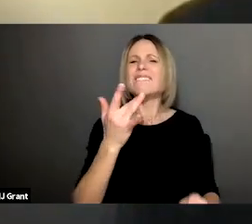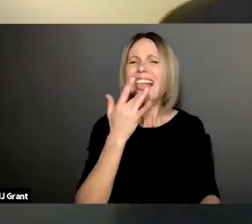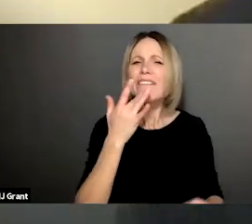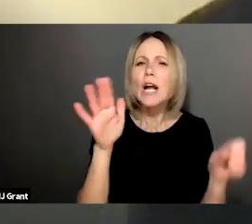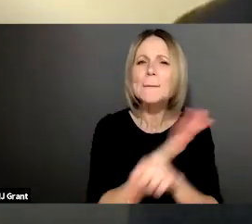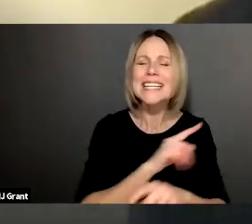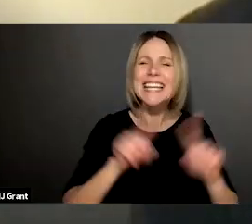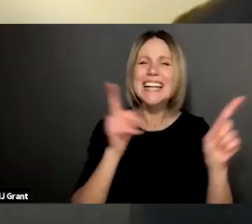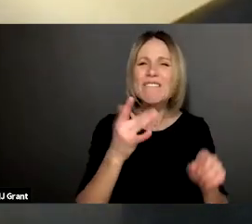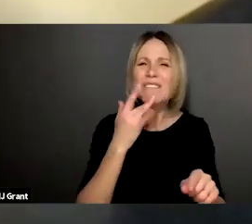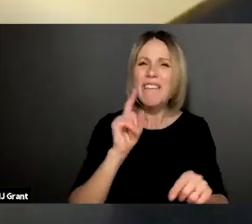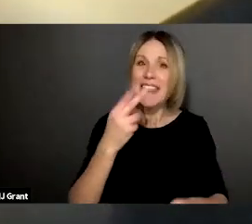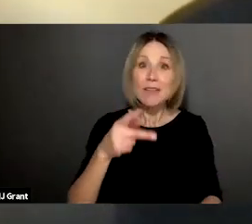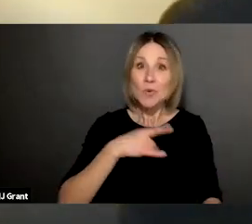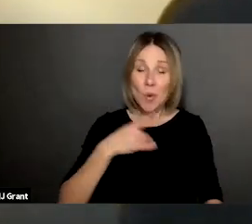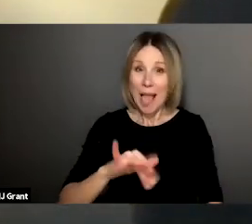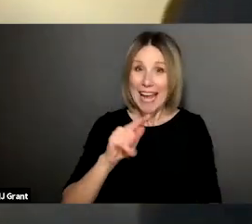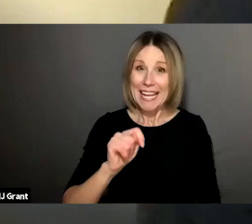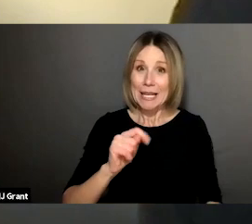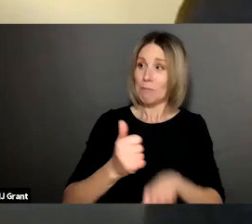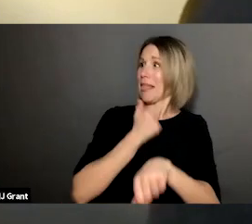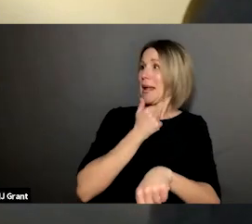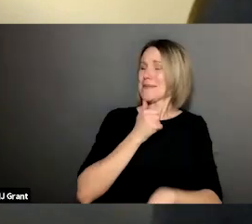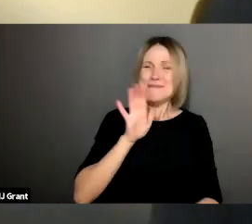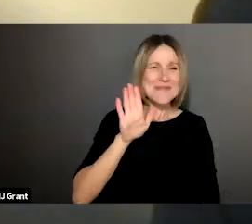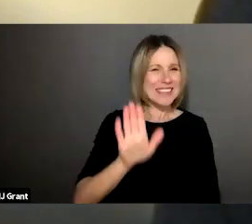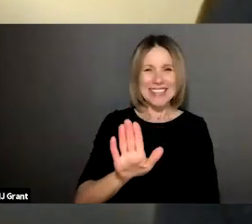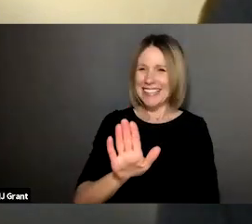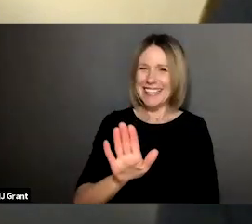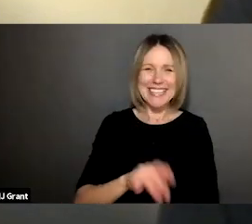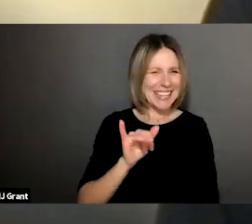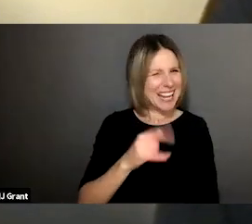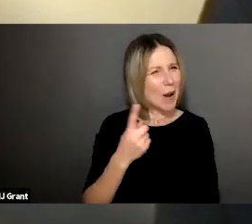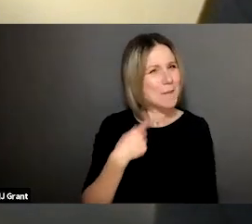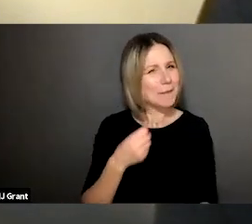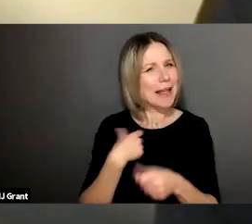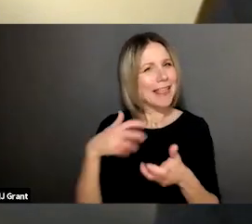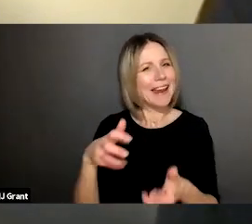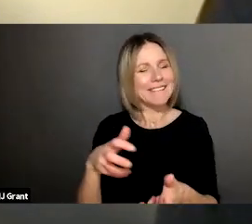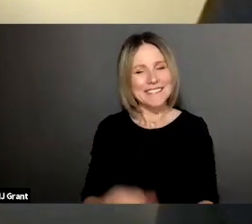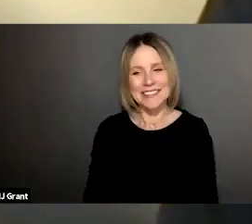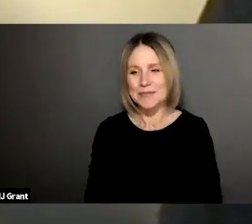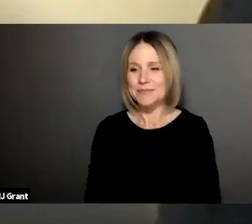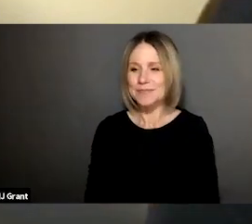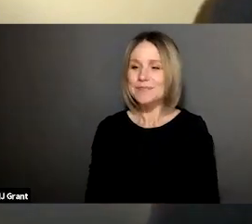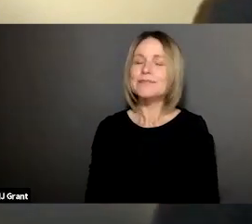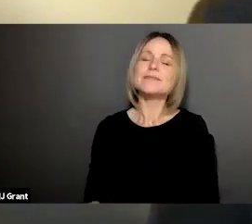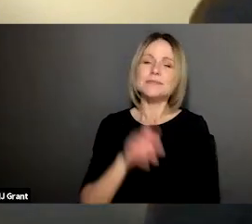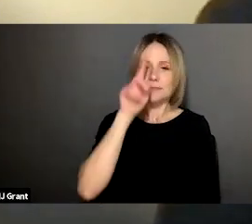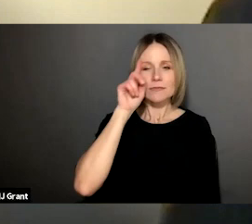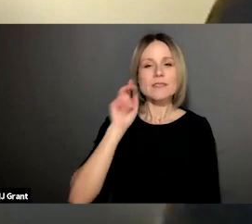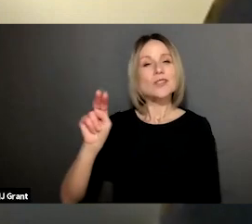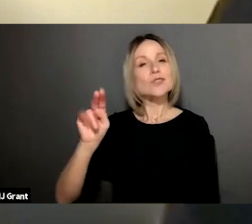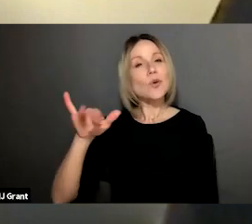That's always funny to me. But you know what's great about the notes on the recipes in New York Times Cooking is it's kind